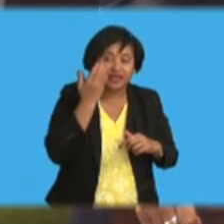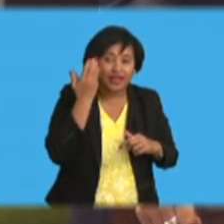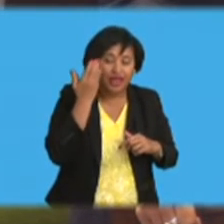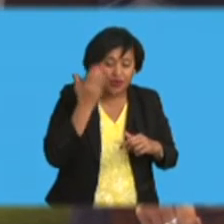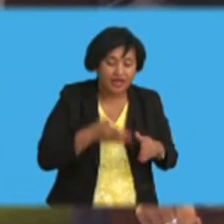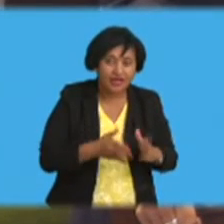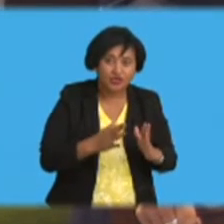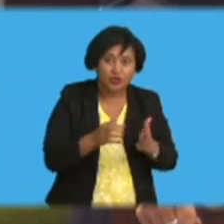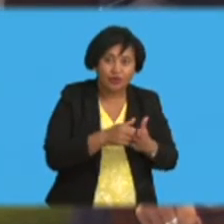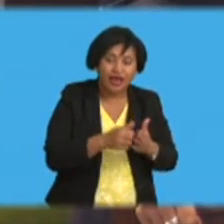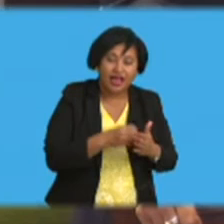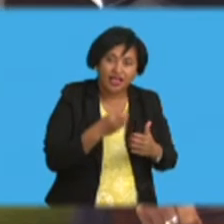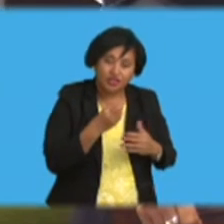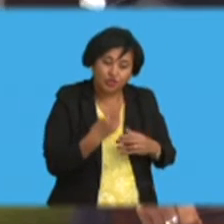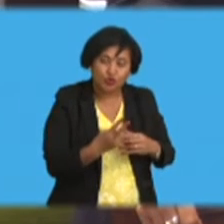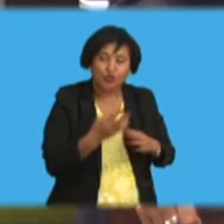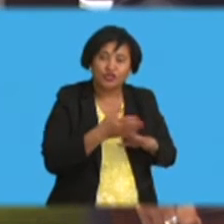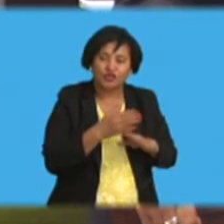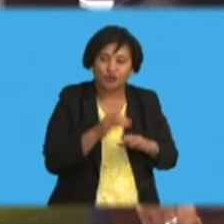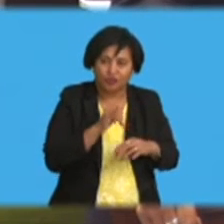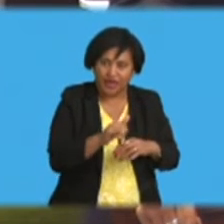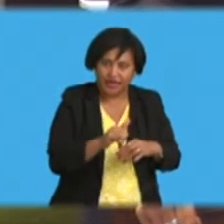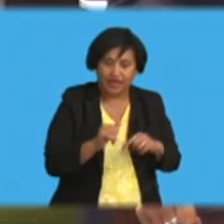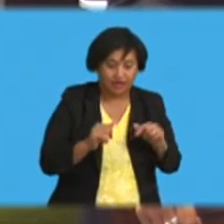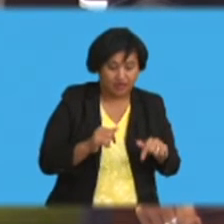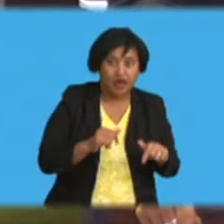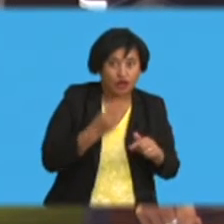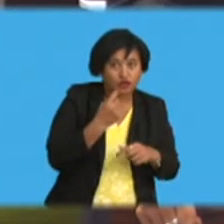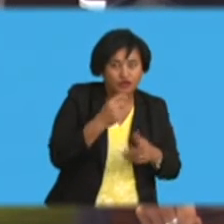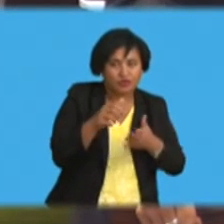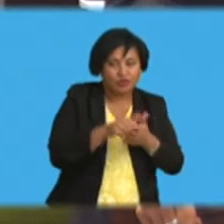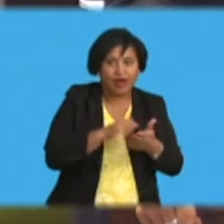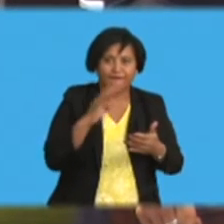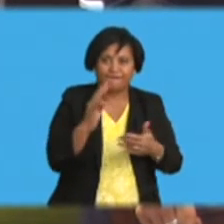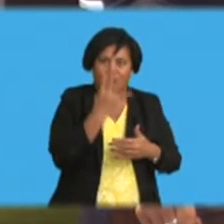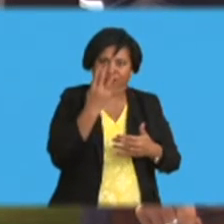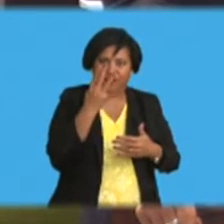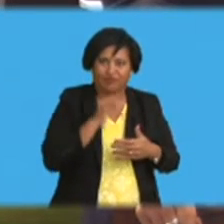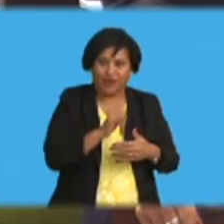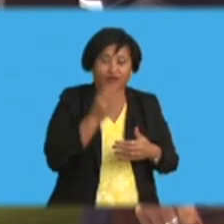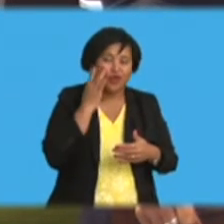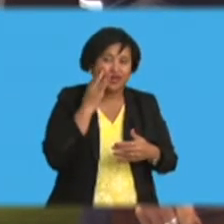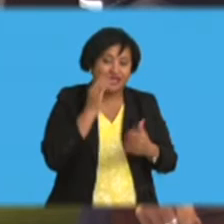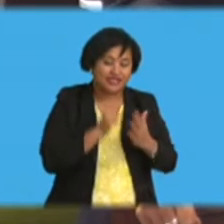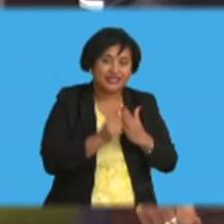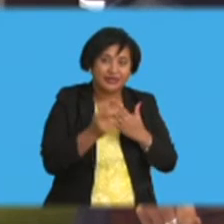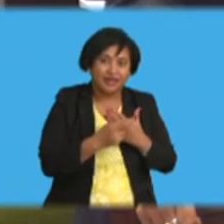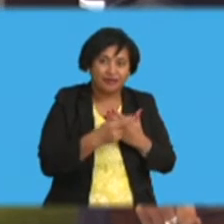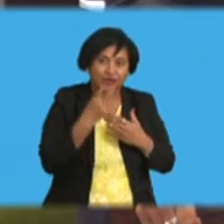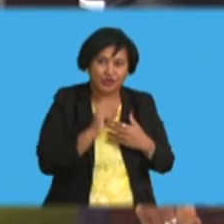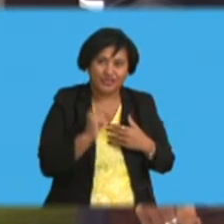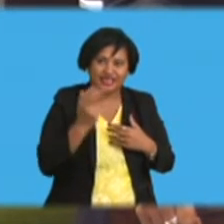are delighted to confirm today that Fiji Link will acquire a 4th brand new Twin Otter aircraft by September 2018, making